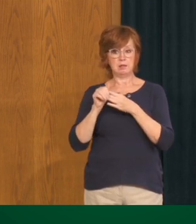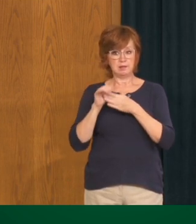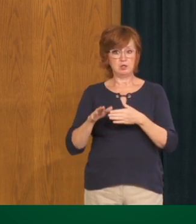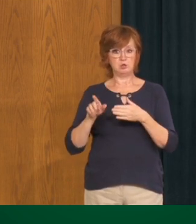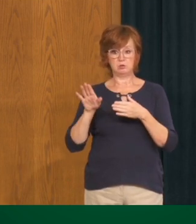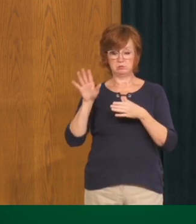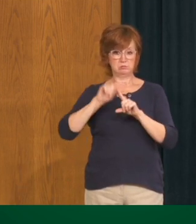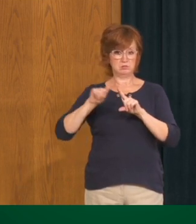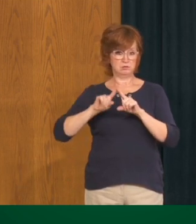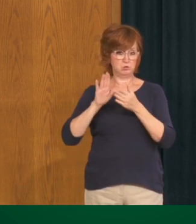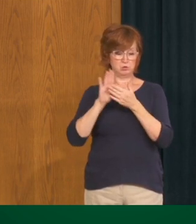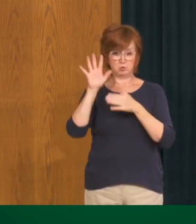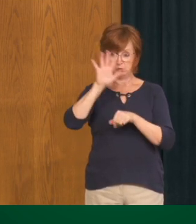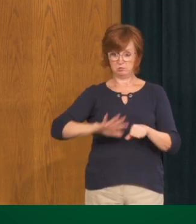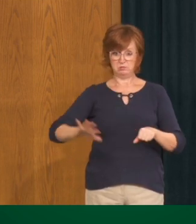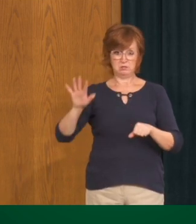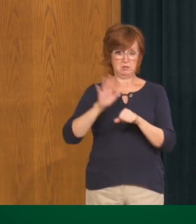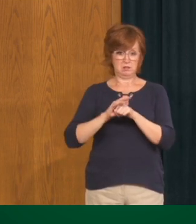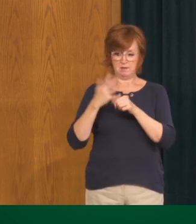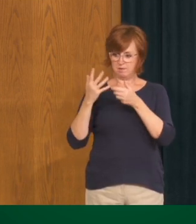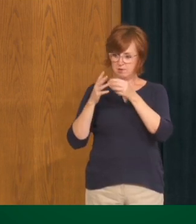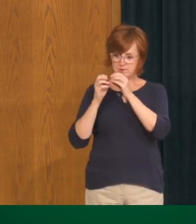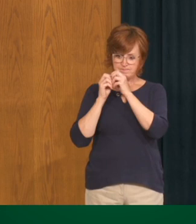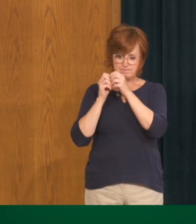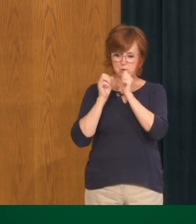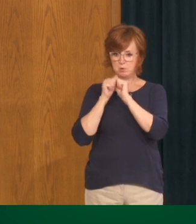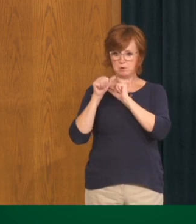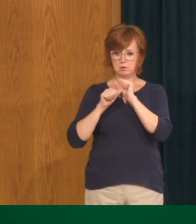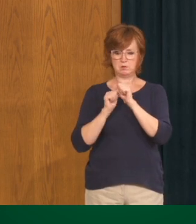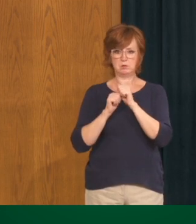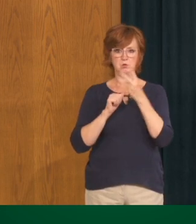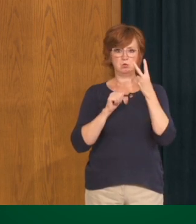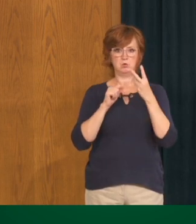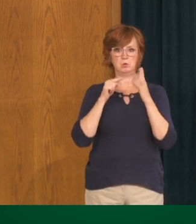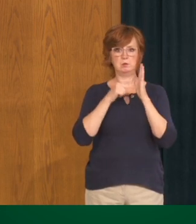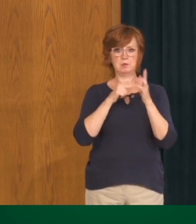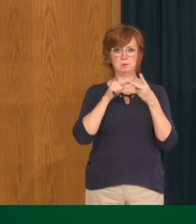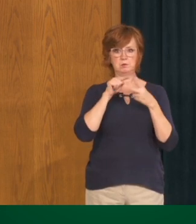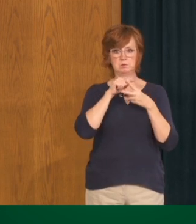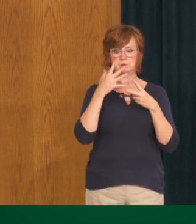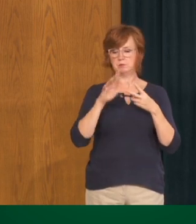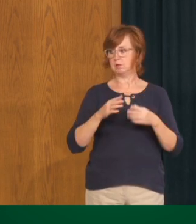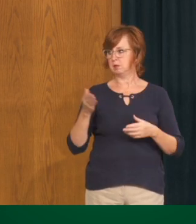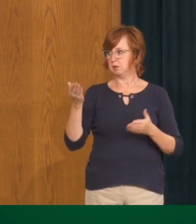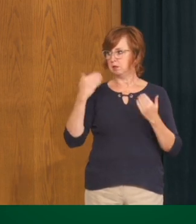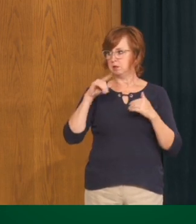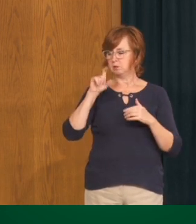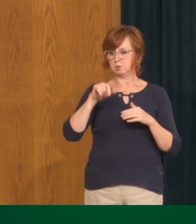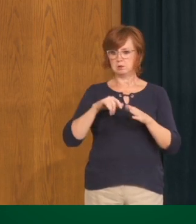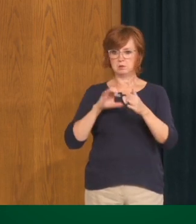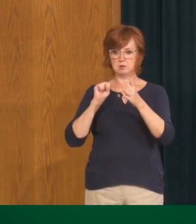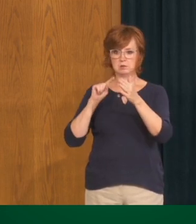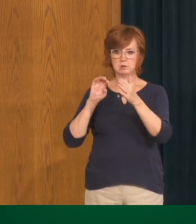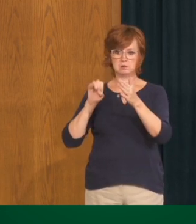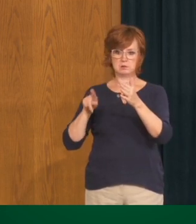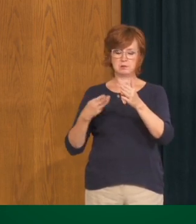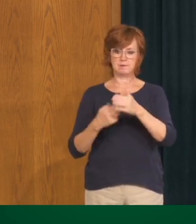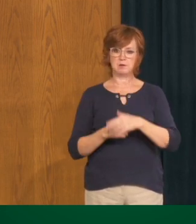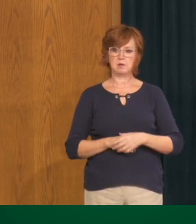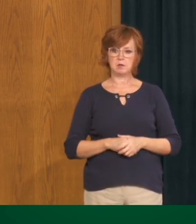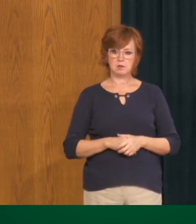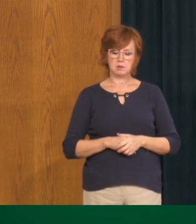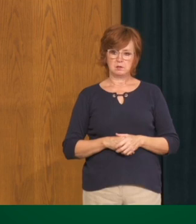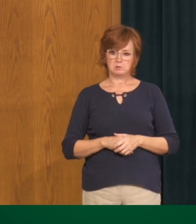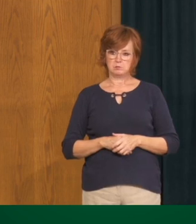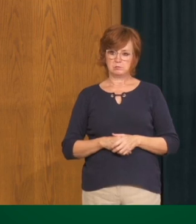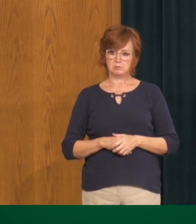having conversations with each other about what some of that might look like. But those are two examples. We'll take our next question from the room. Steph? Yeah.